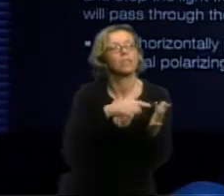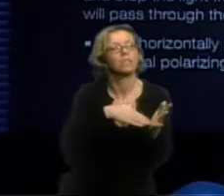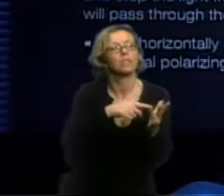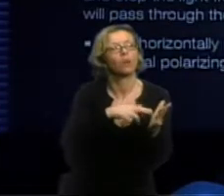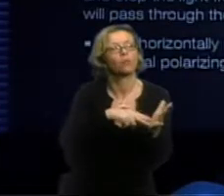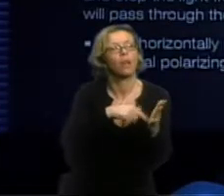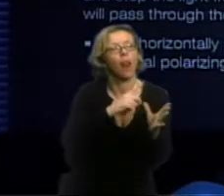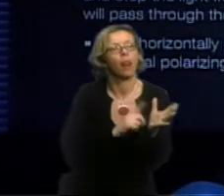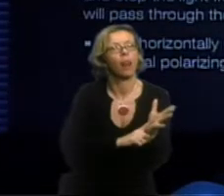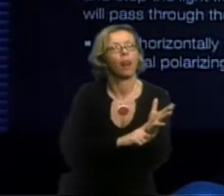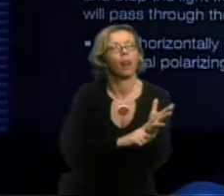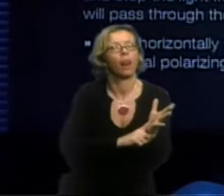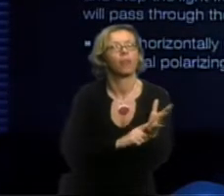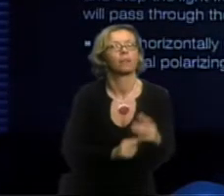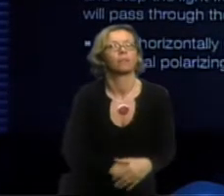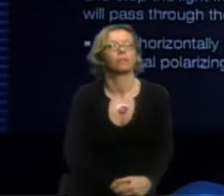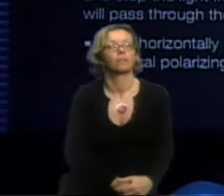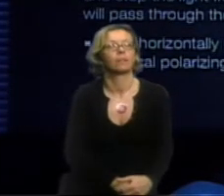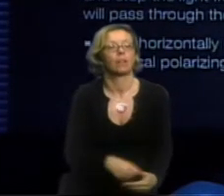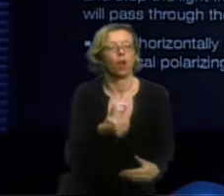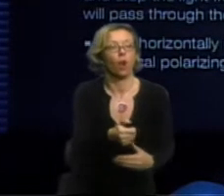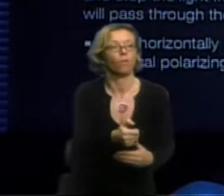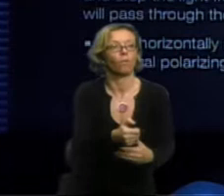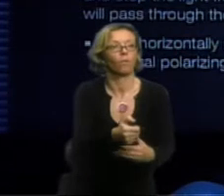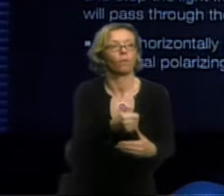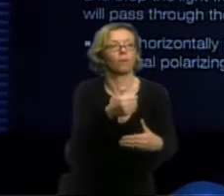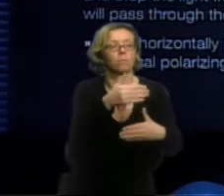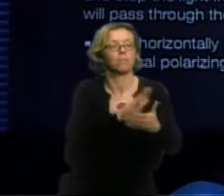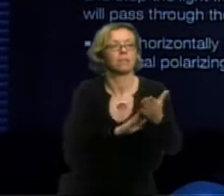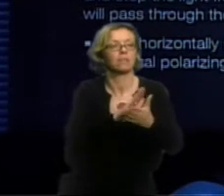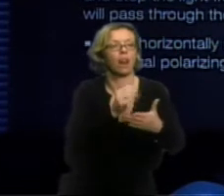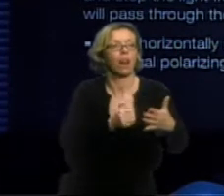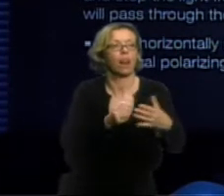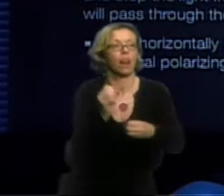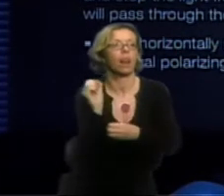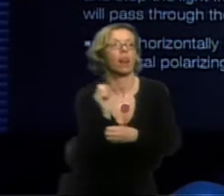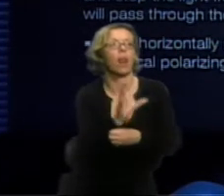So it now goes black. So you block the light. So